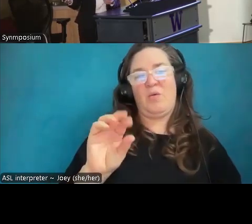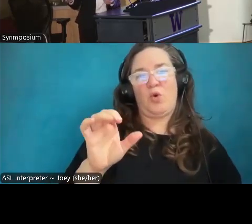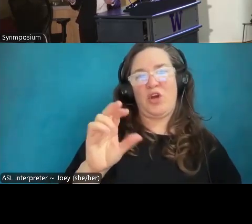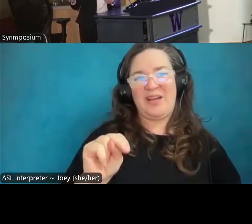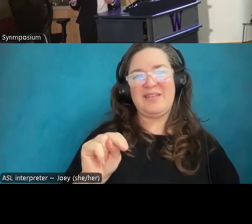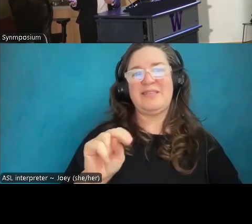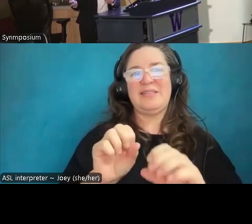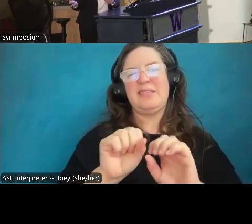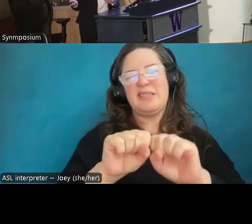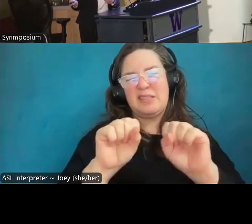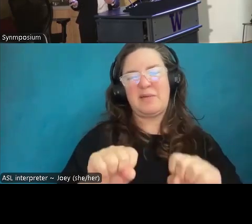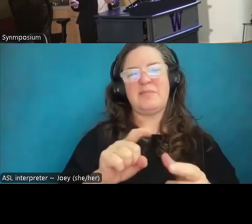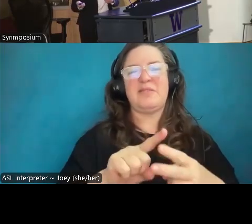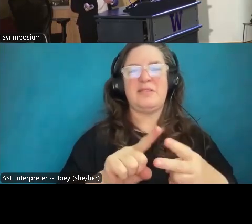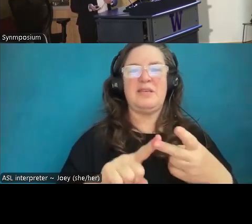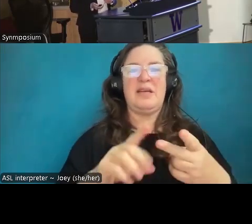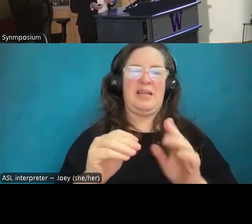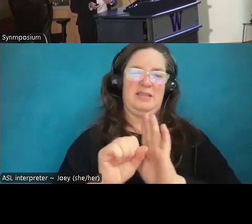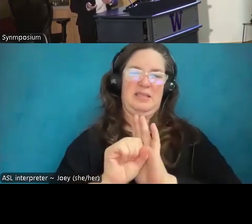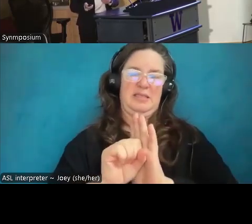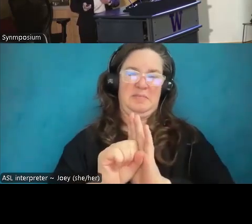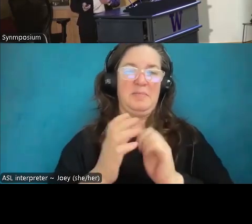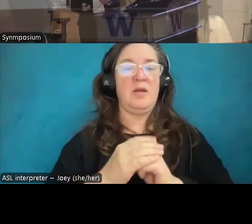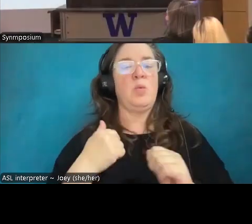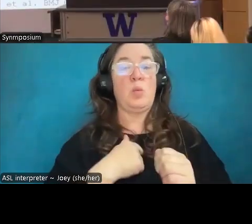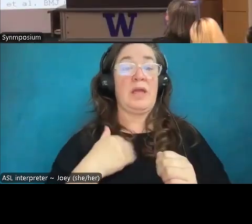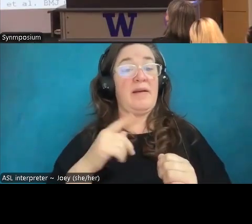symptomatology, and we have a link here at the bottom to access these.